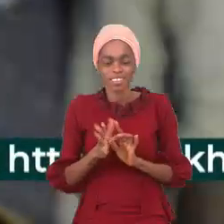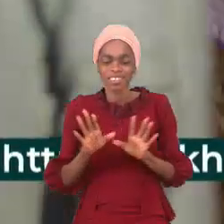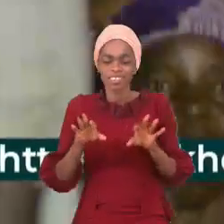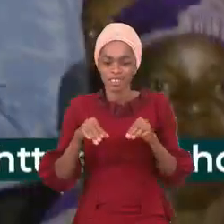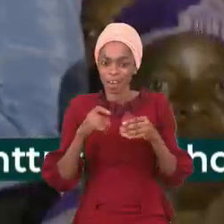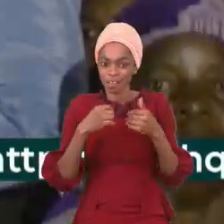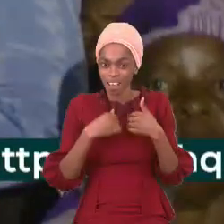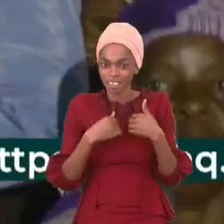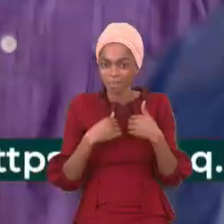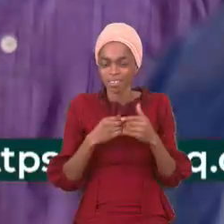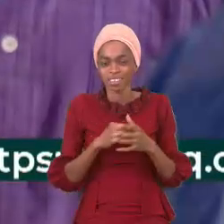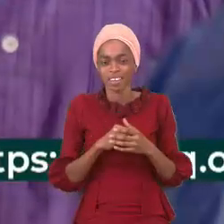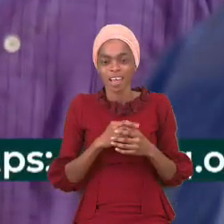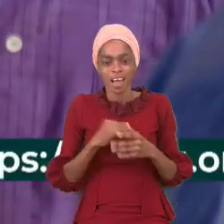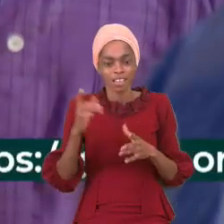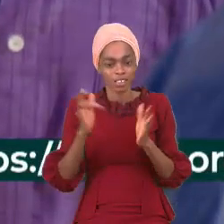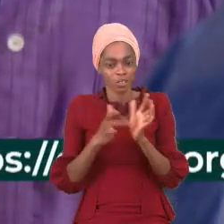electronically.